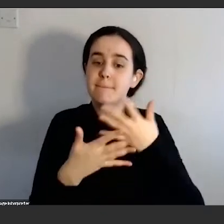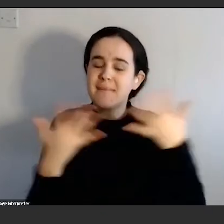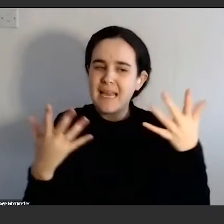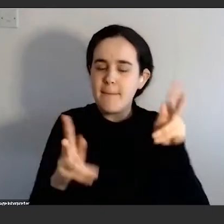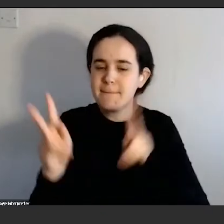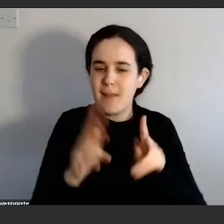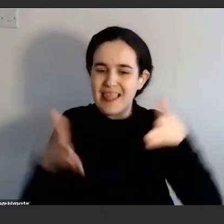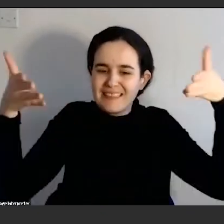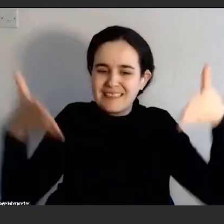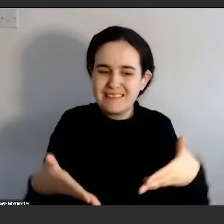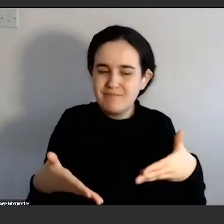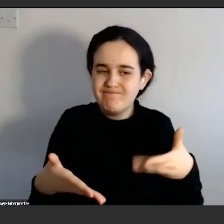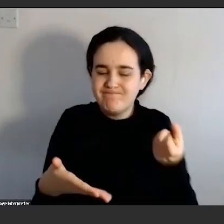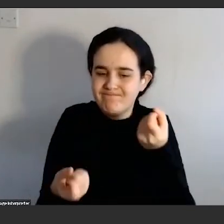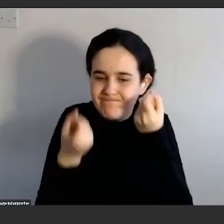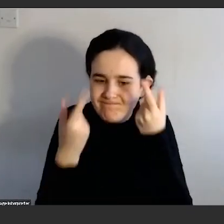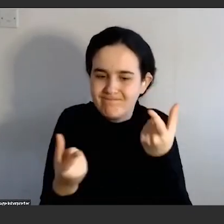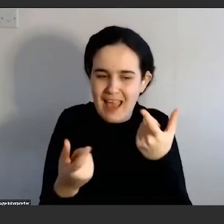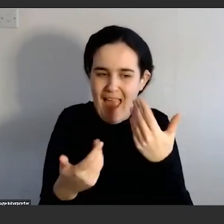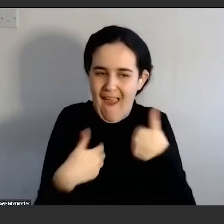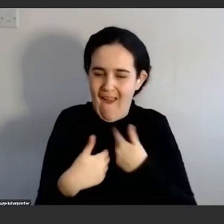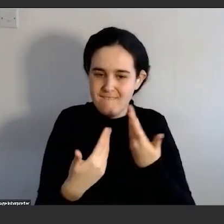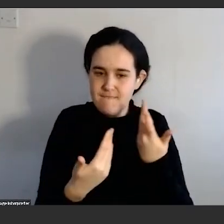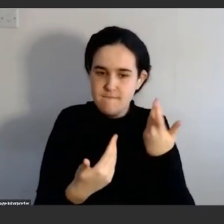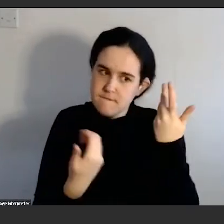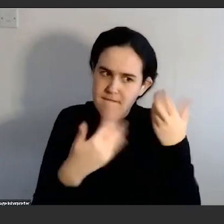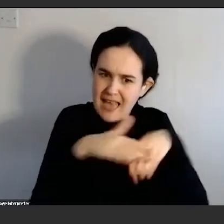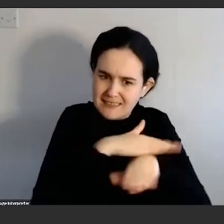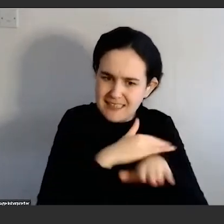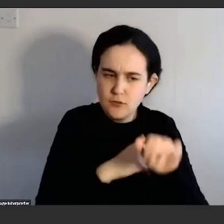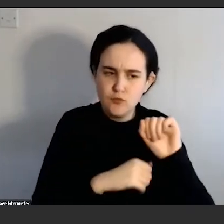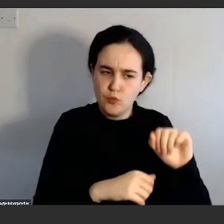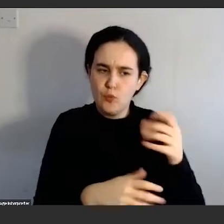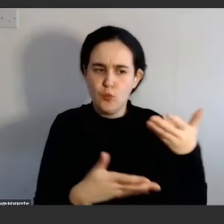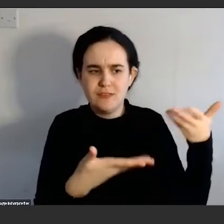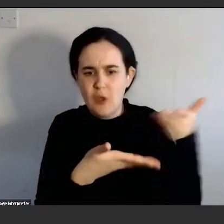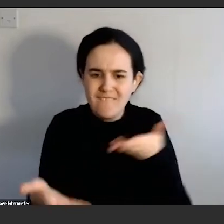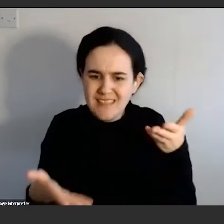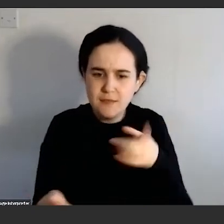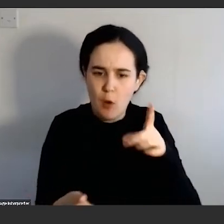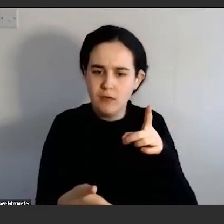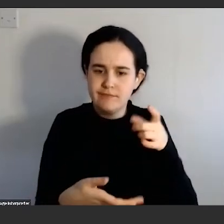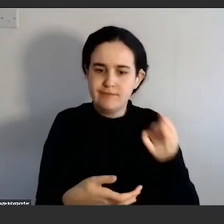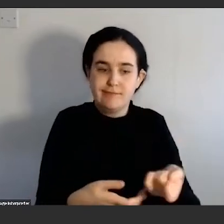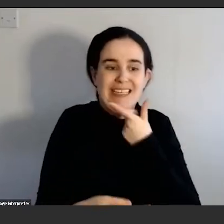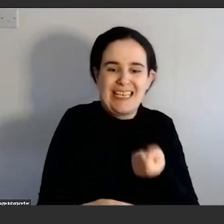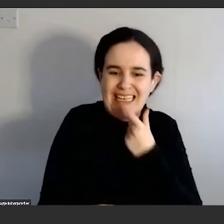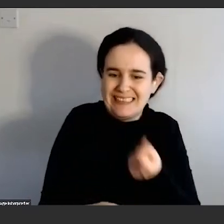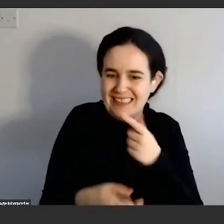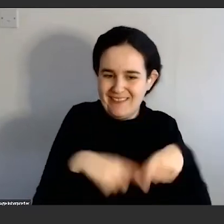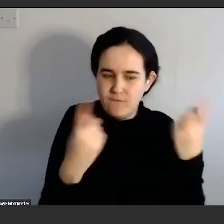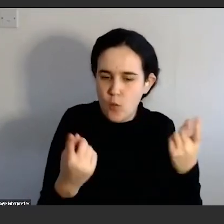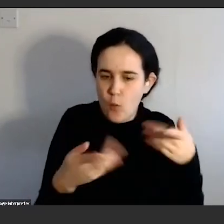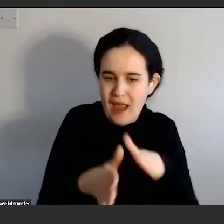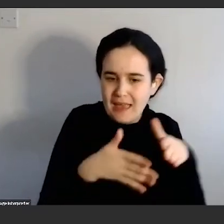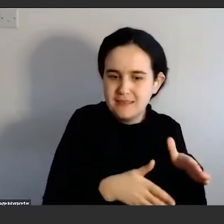them have story of trauma in the form of abuse or violence and of sexual violence. It